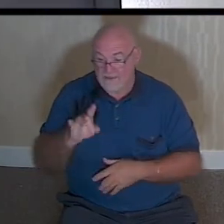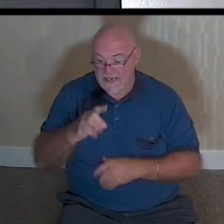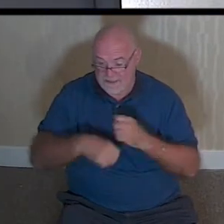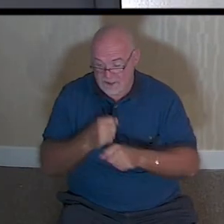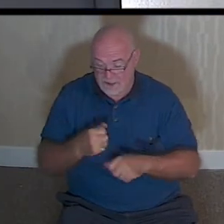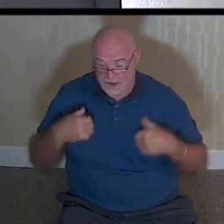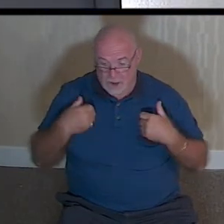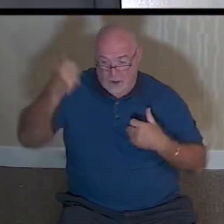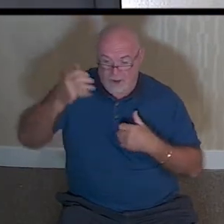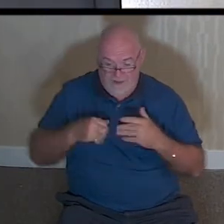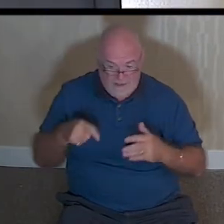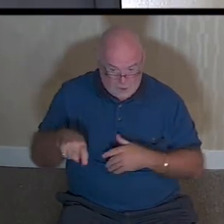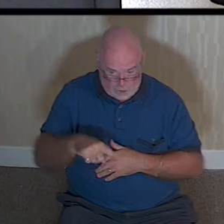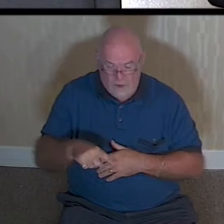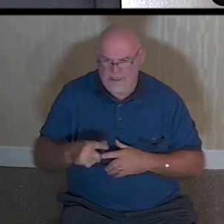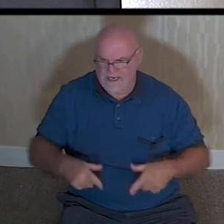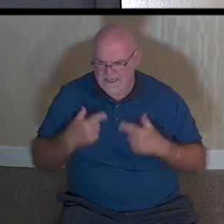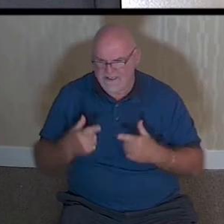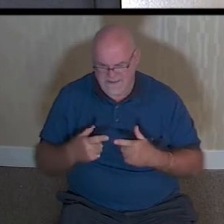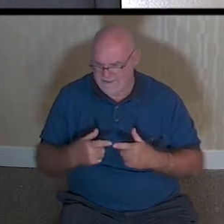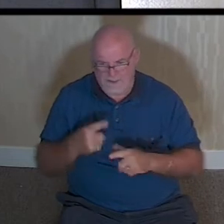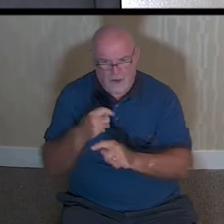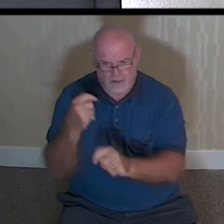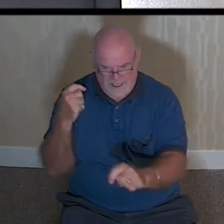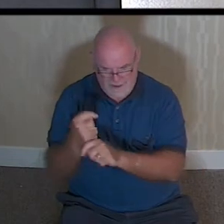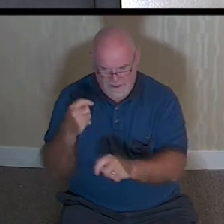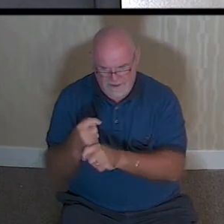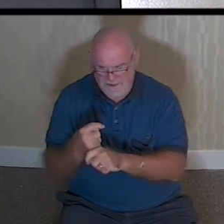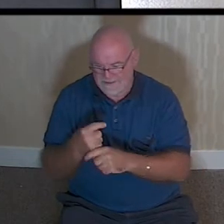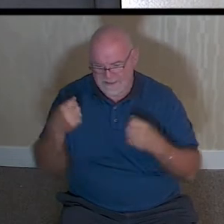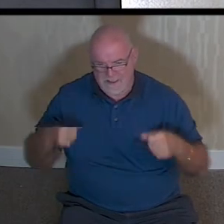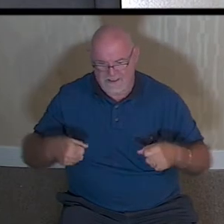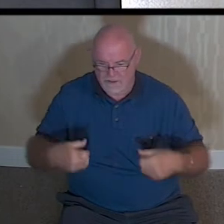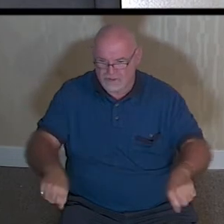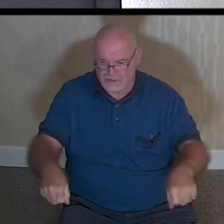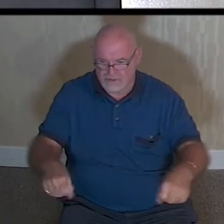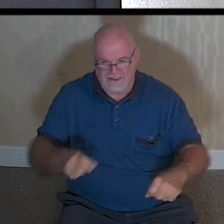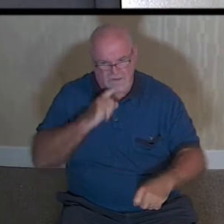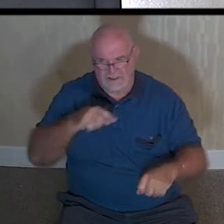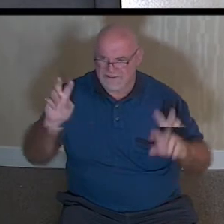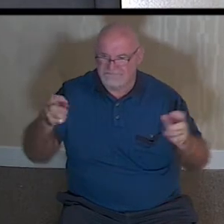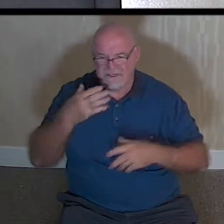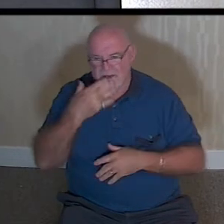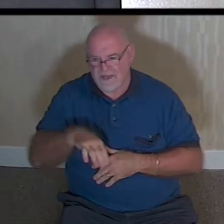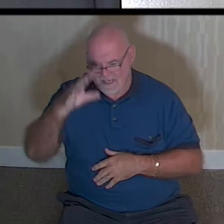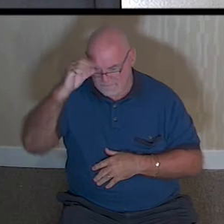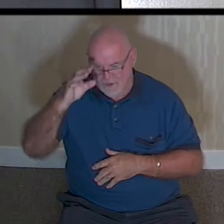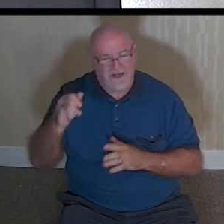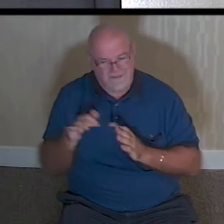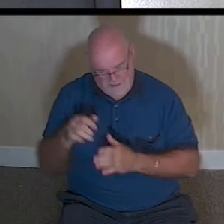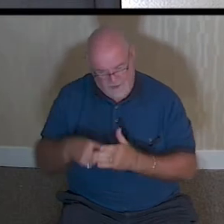than her. He lived in a single wide trailer and drove a Harley. He was a bad boy, and that's what she